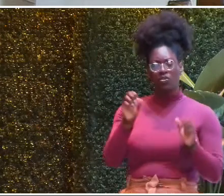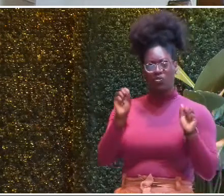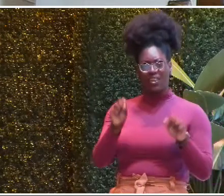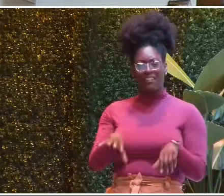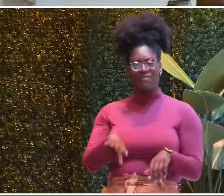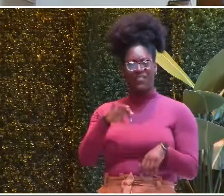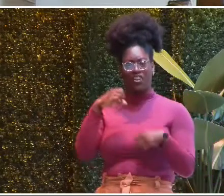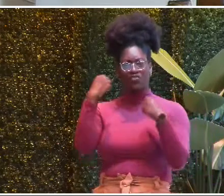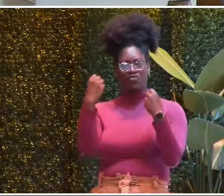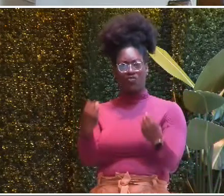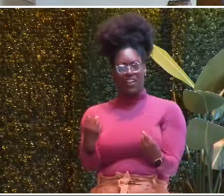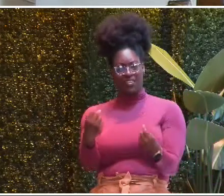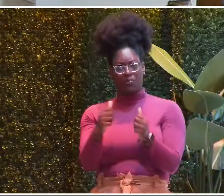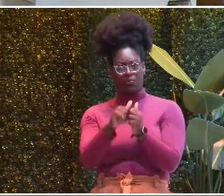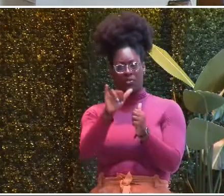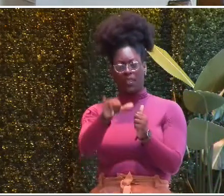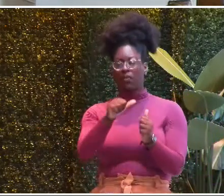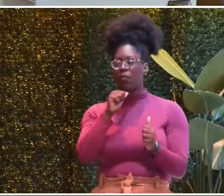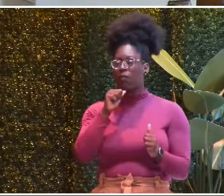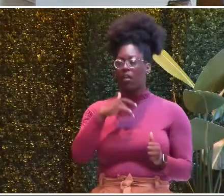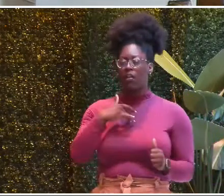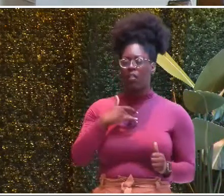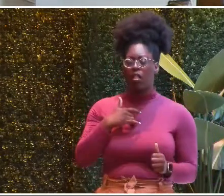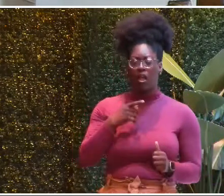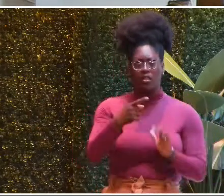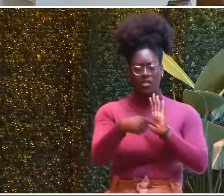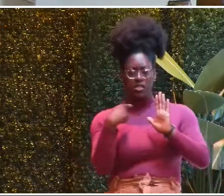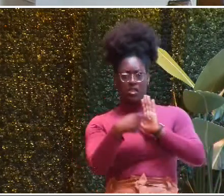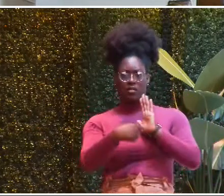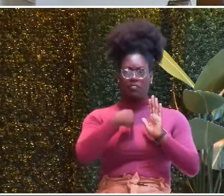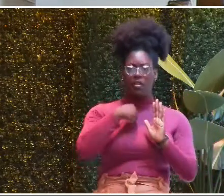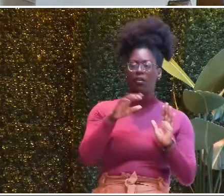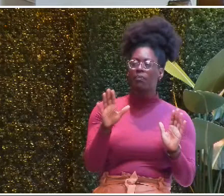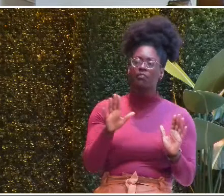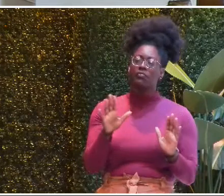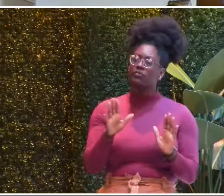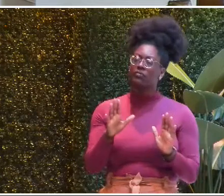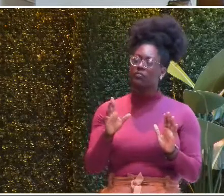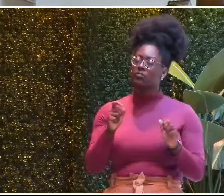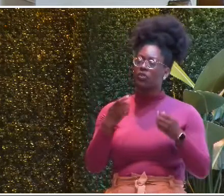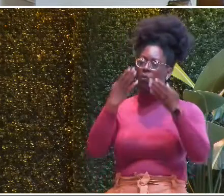correct or be defensive against. It's part of what we're here for.